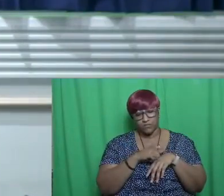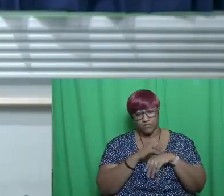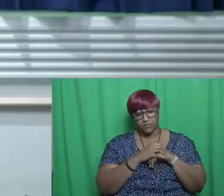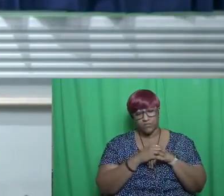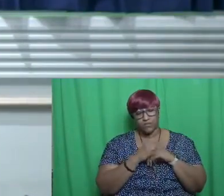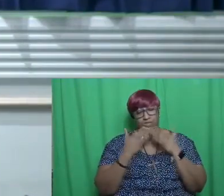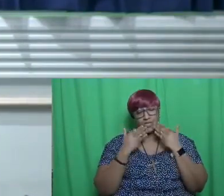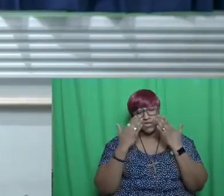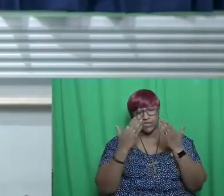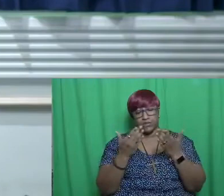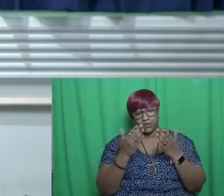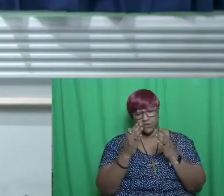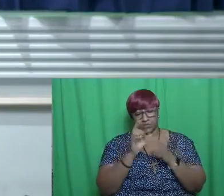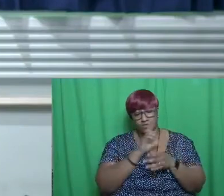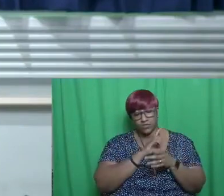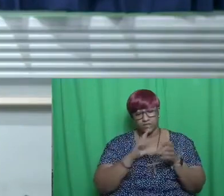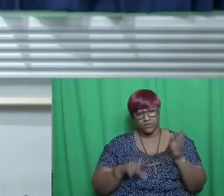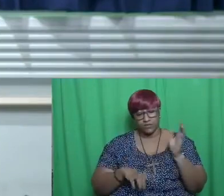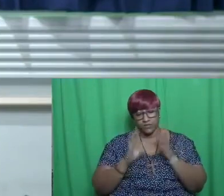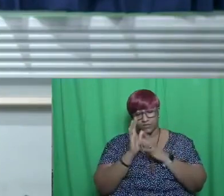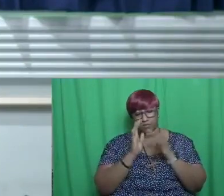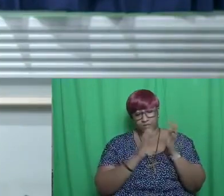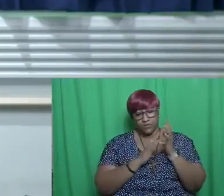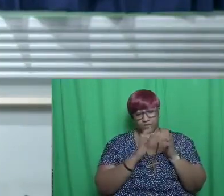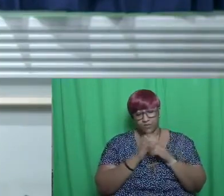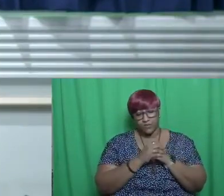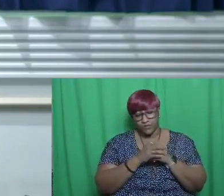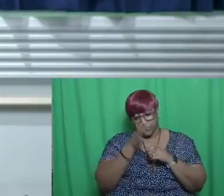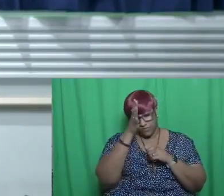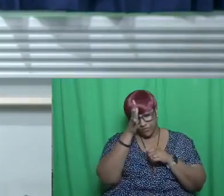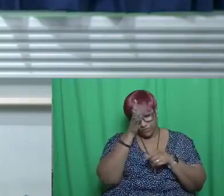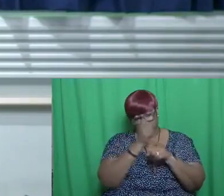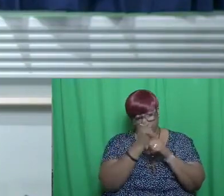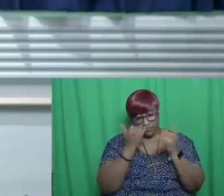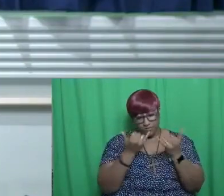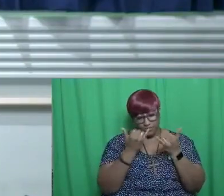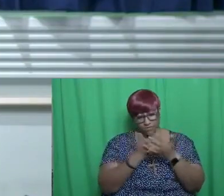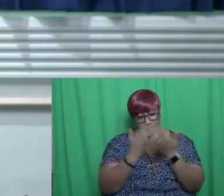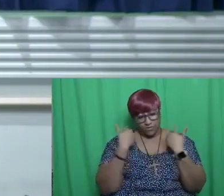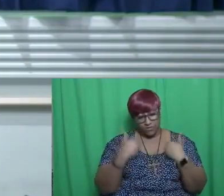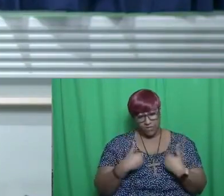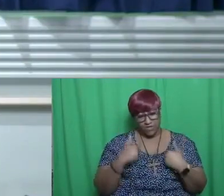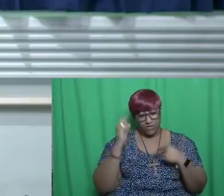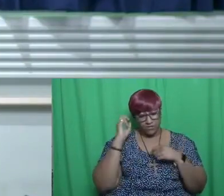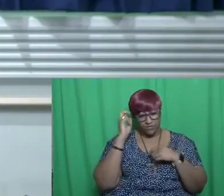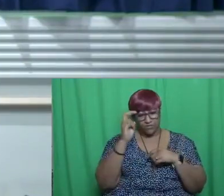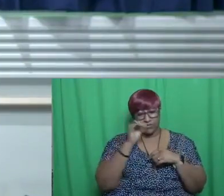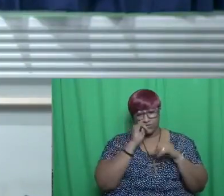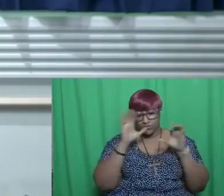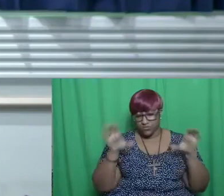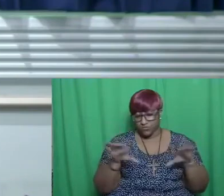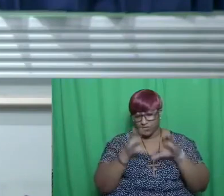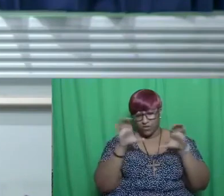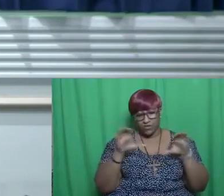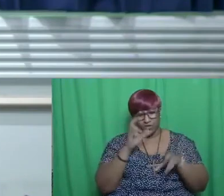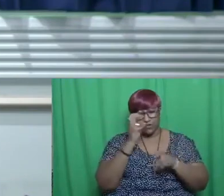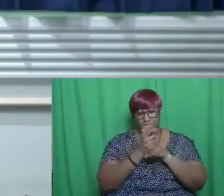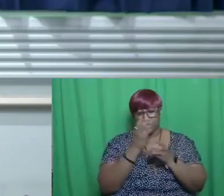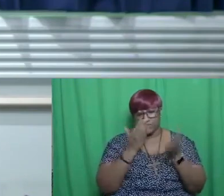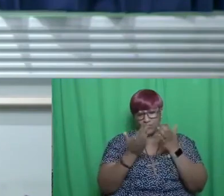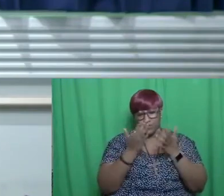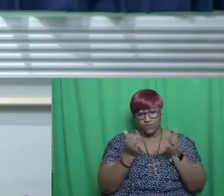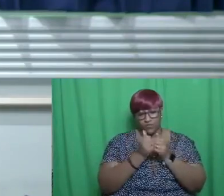say, thank you, Jesus. So, Father, right now, somebody on this journey is struggling, perhaps